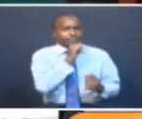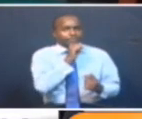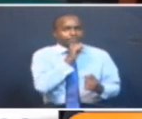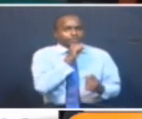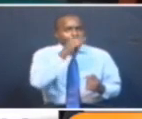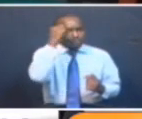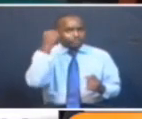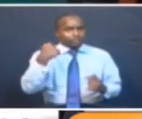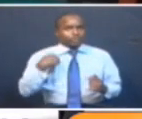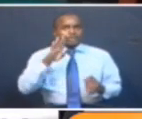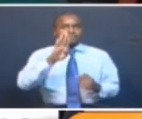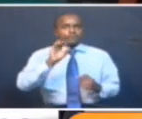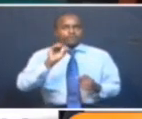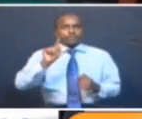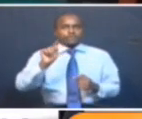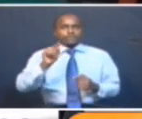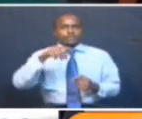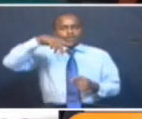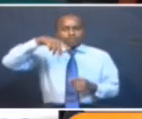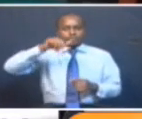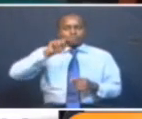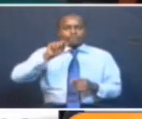trustee of